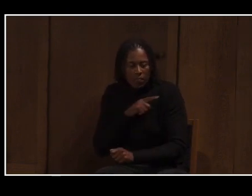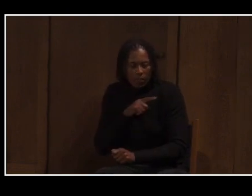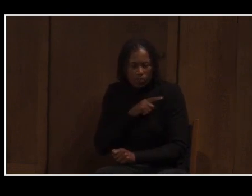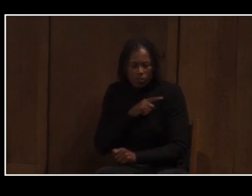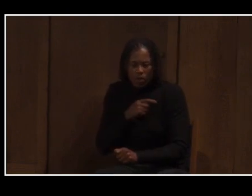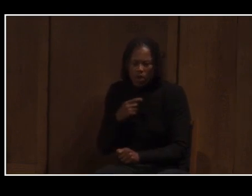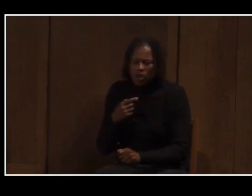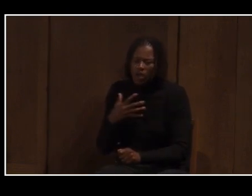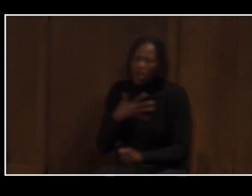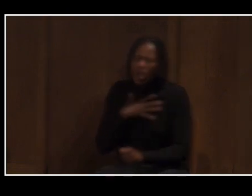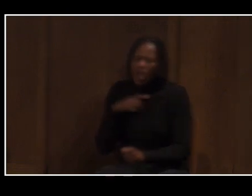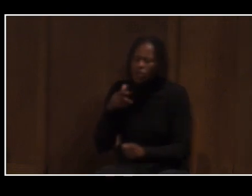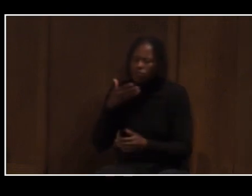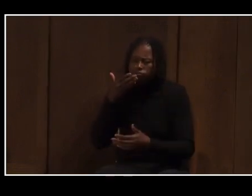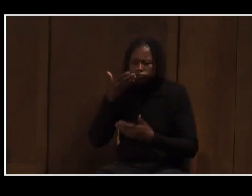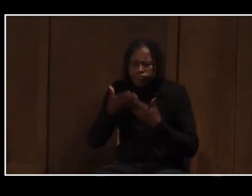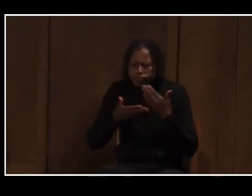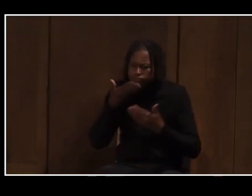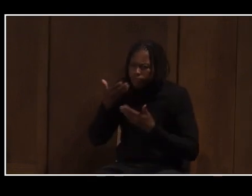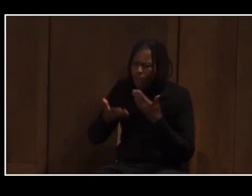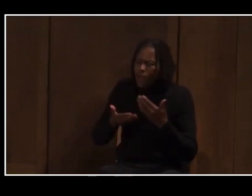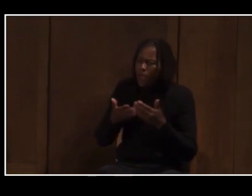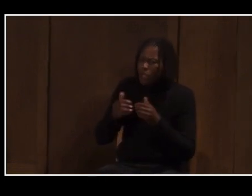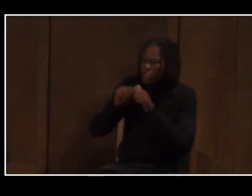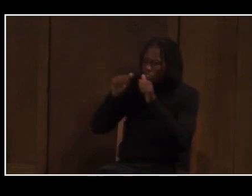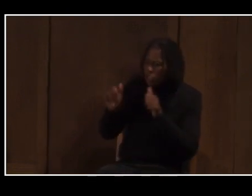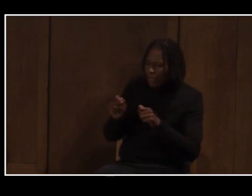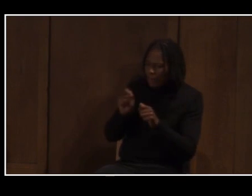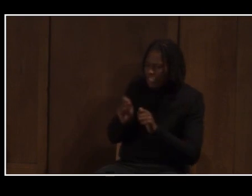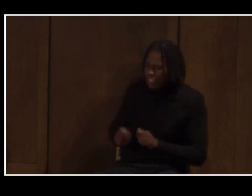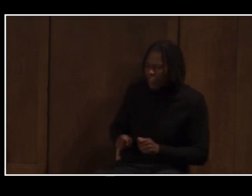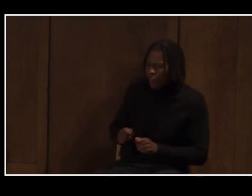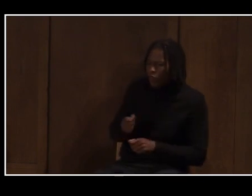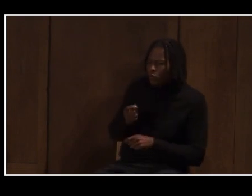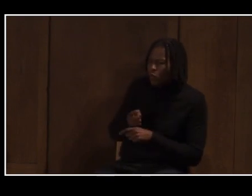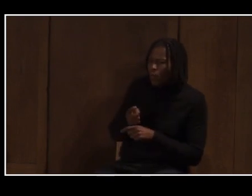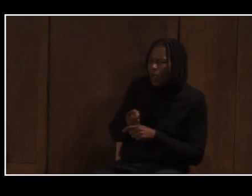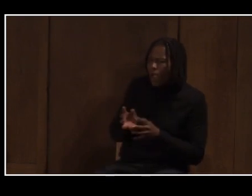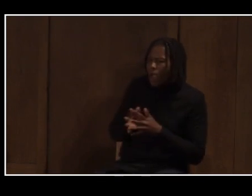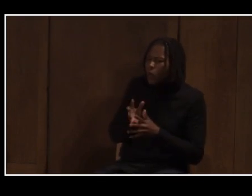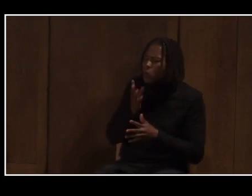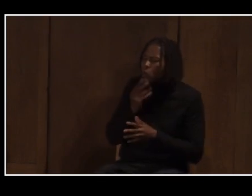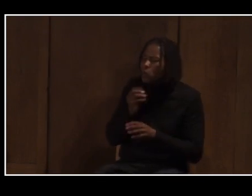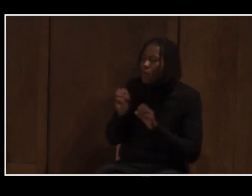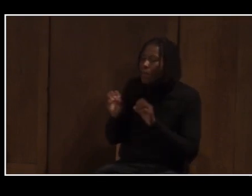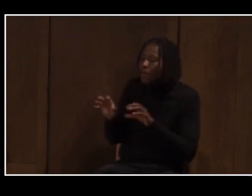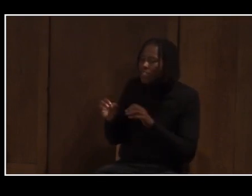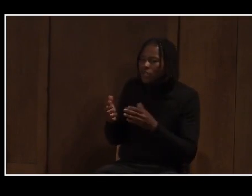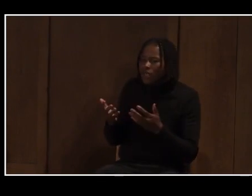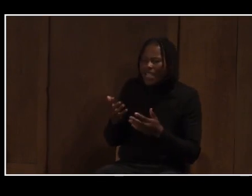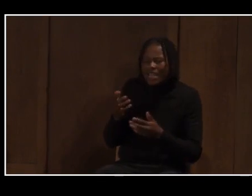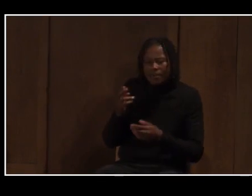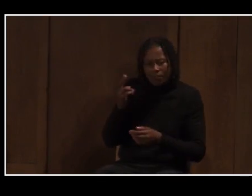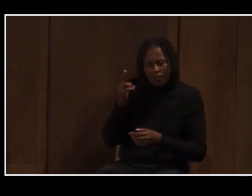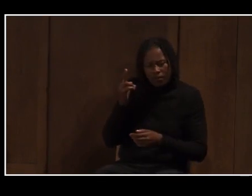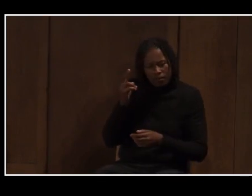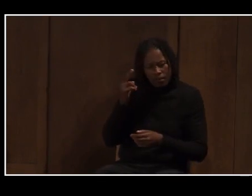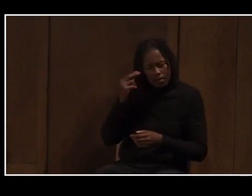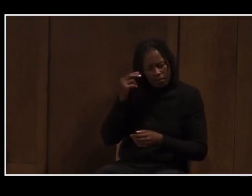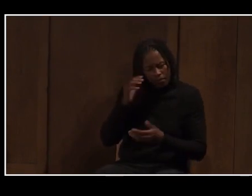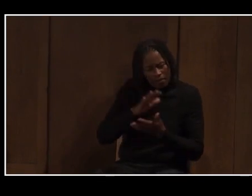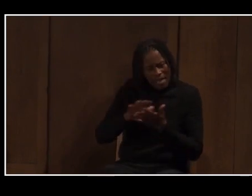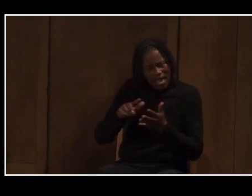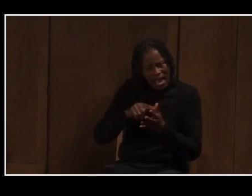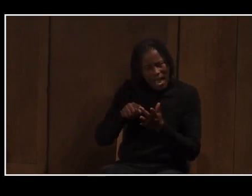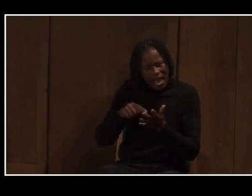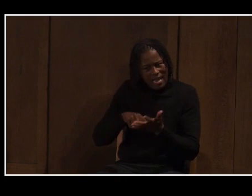about shape-shifting and you were talking about the use of magic in Haiti, was how, you